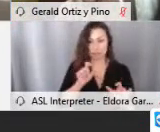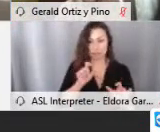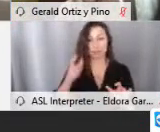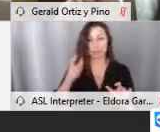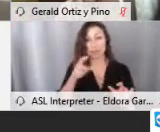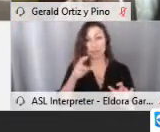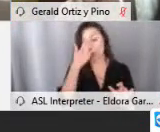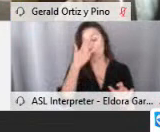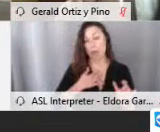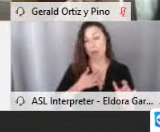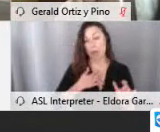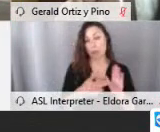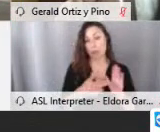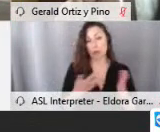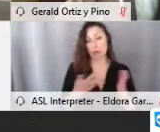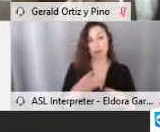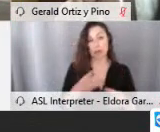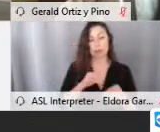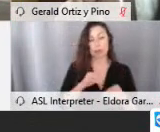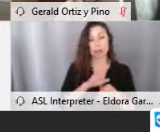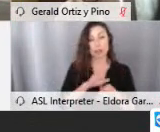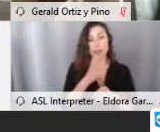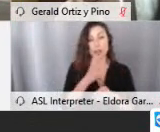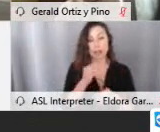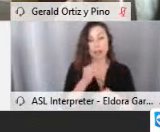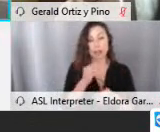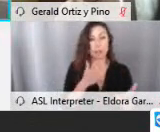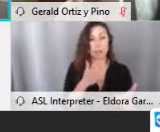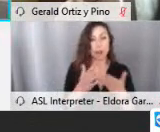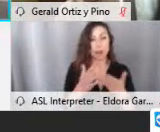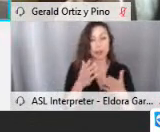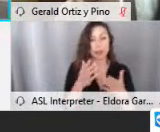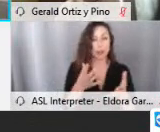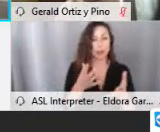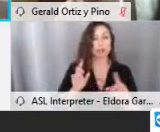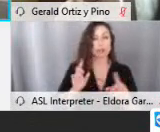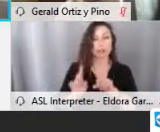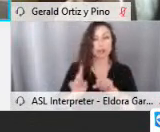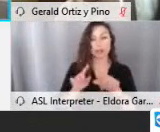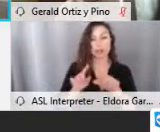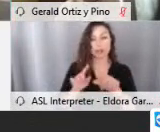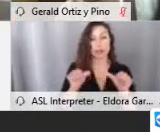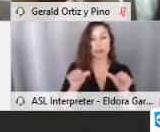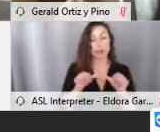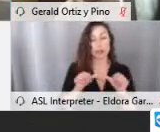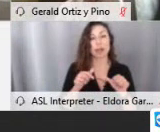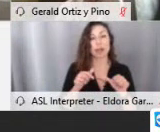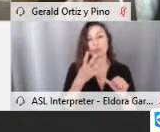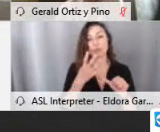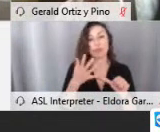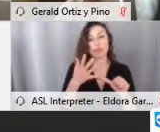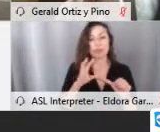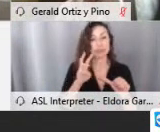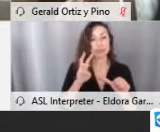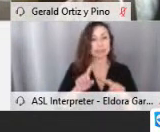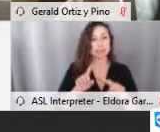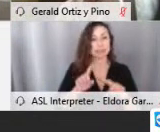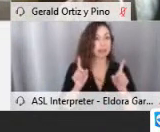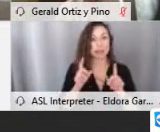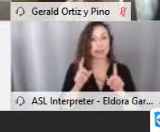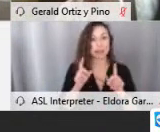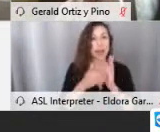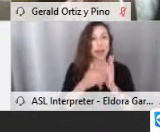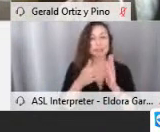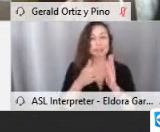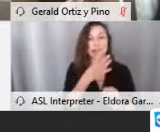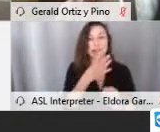who know my role in the pandemic, I probably presented in a variety of venues, like 4,000 or 5,000 or 6,000 slides. But I think